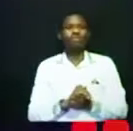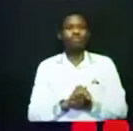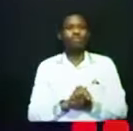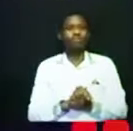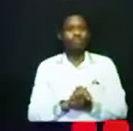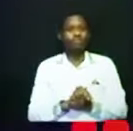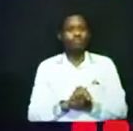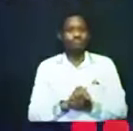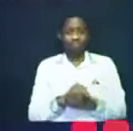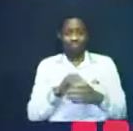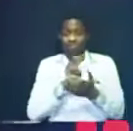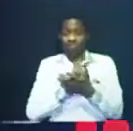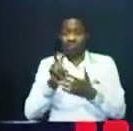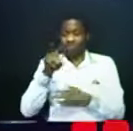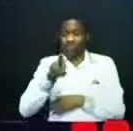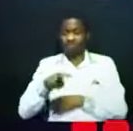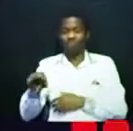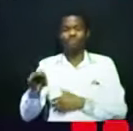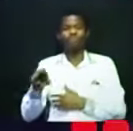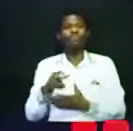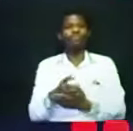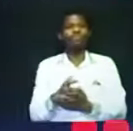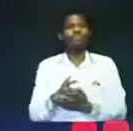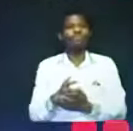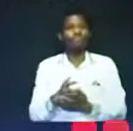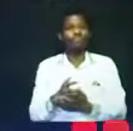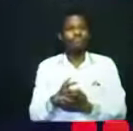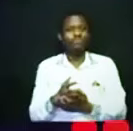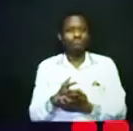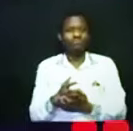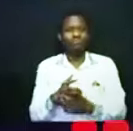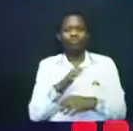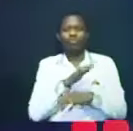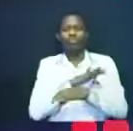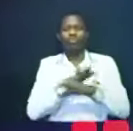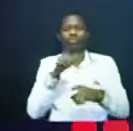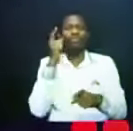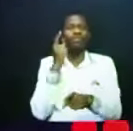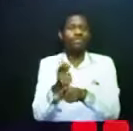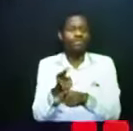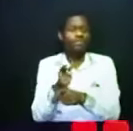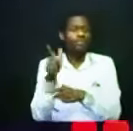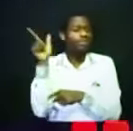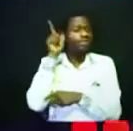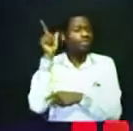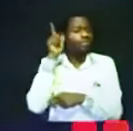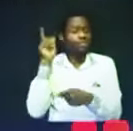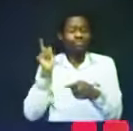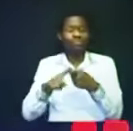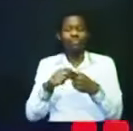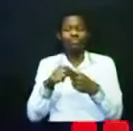aye adwuma. 22. Enimu aduonu mienu. Do not merely listen to the word and so deceive